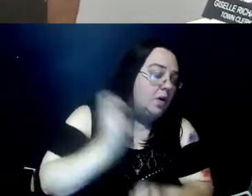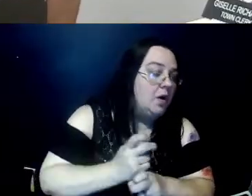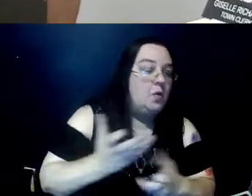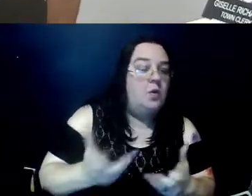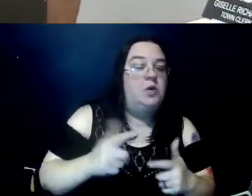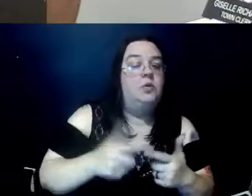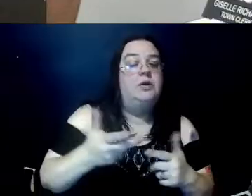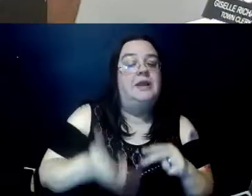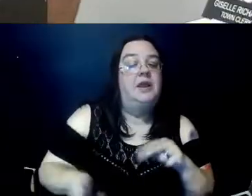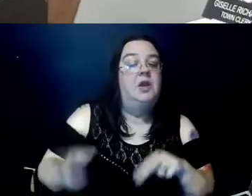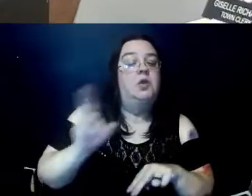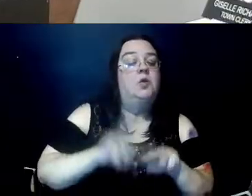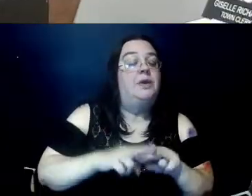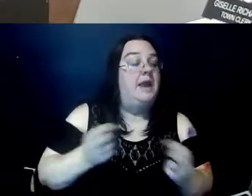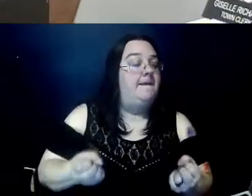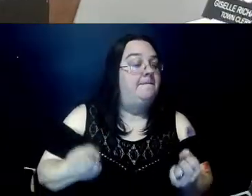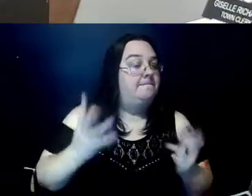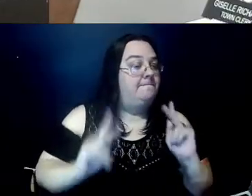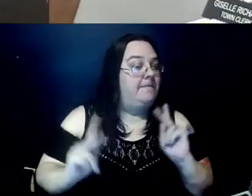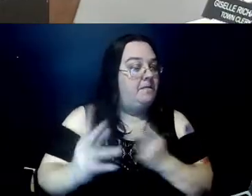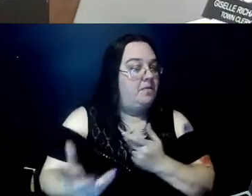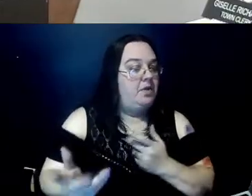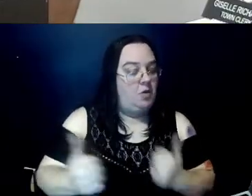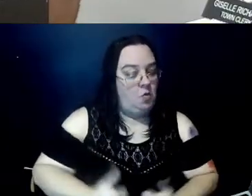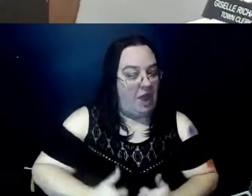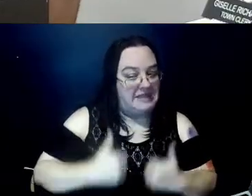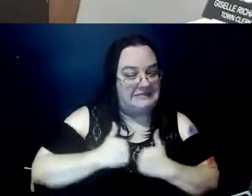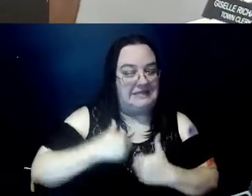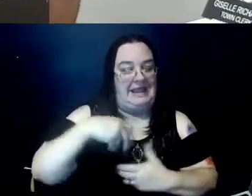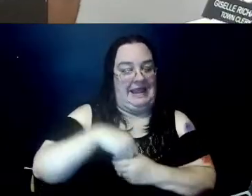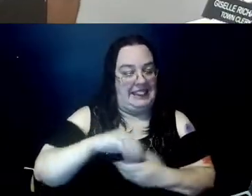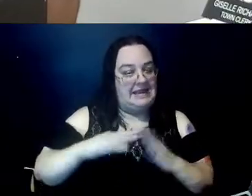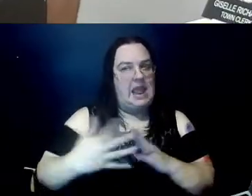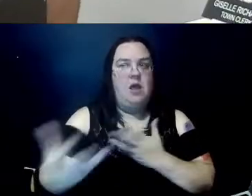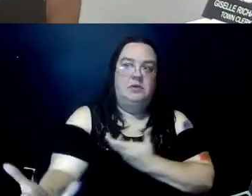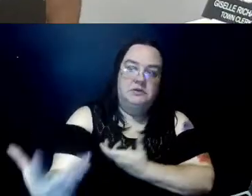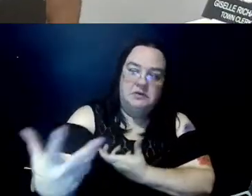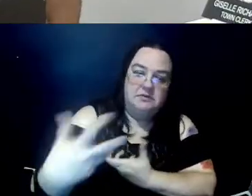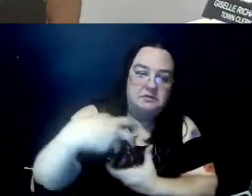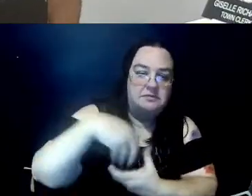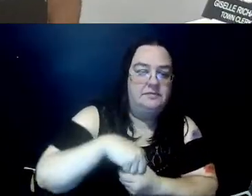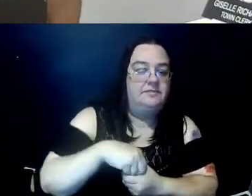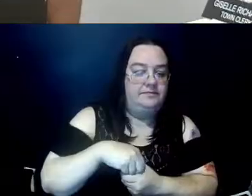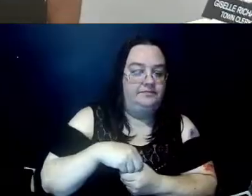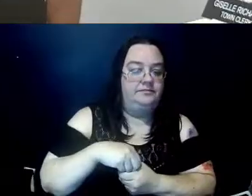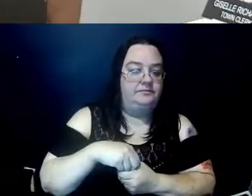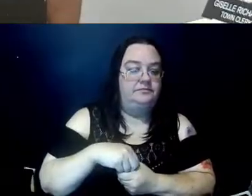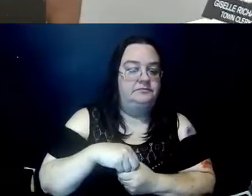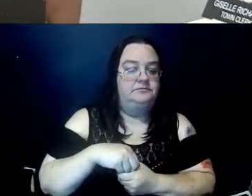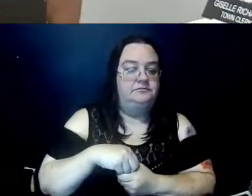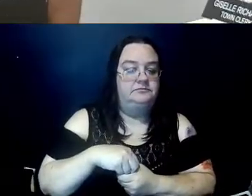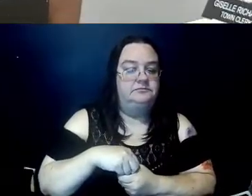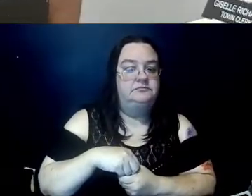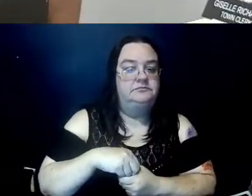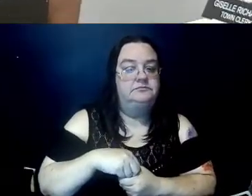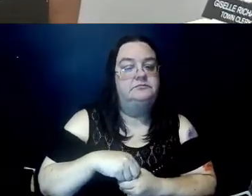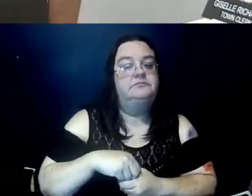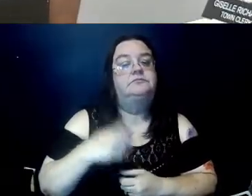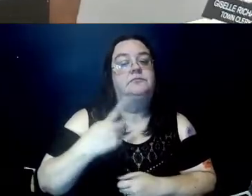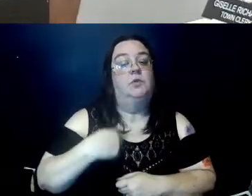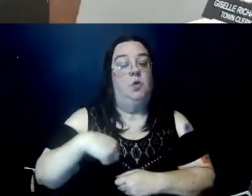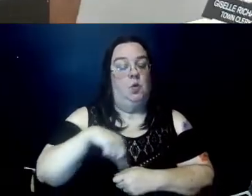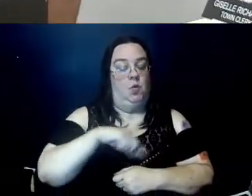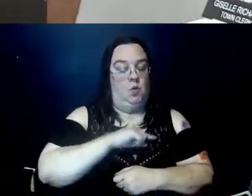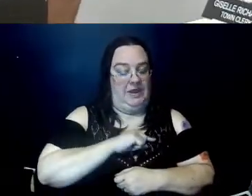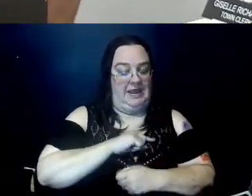the participation of residents in town for peace. We plant the